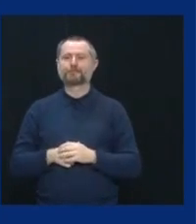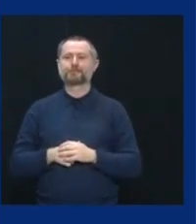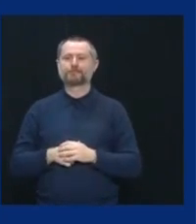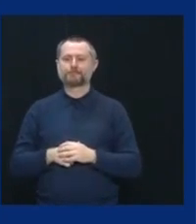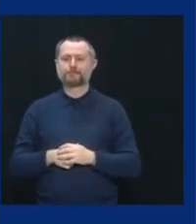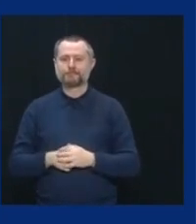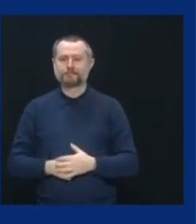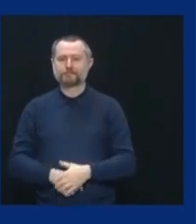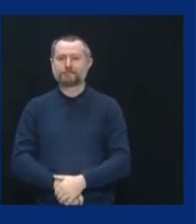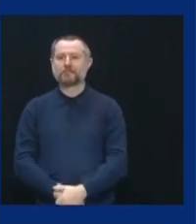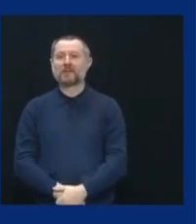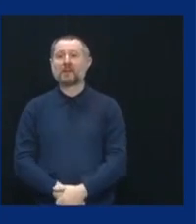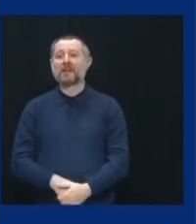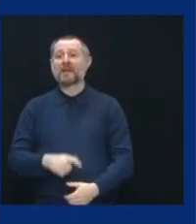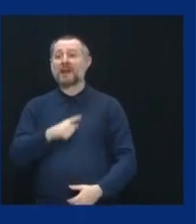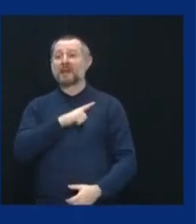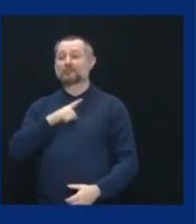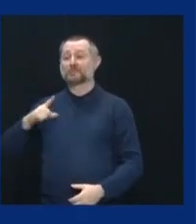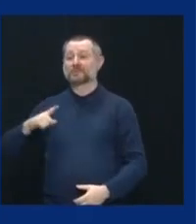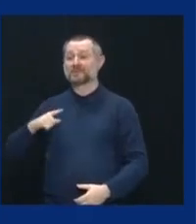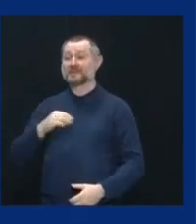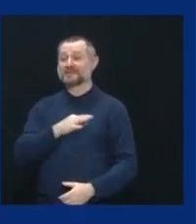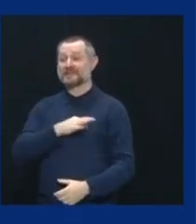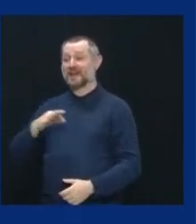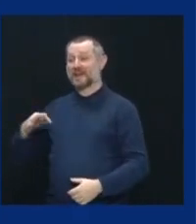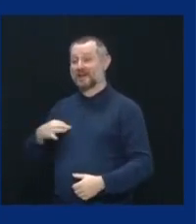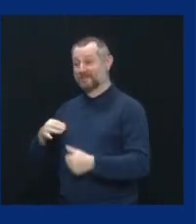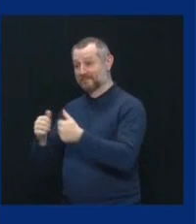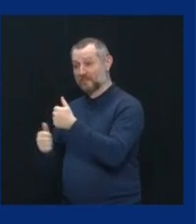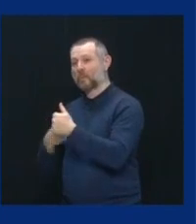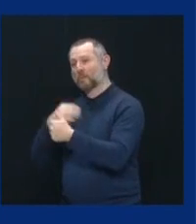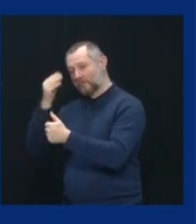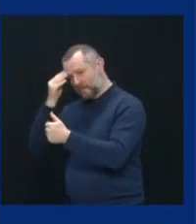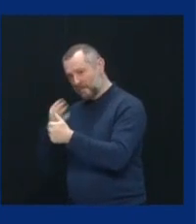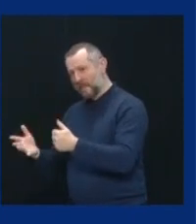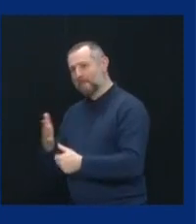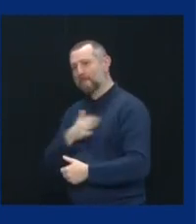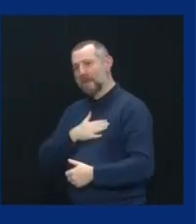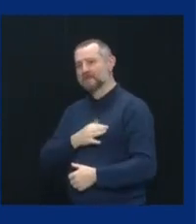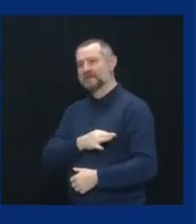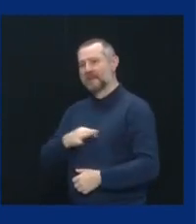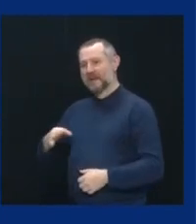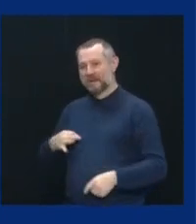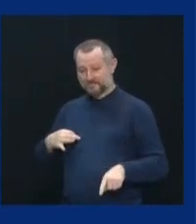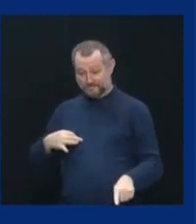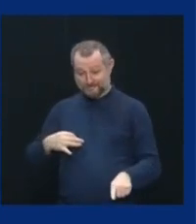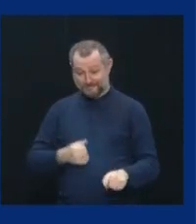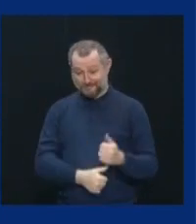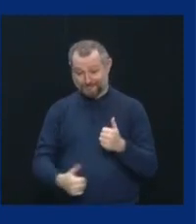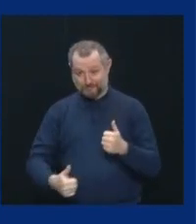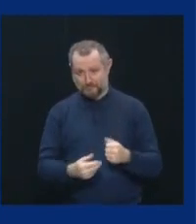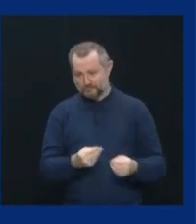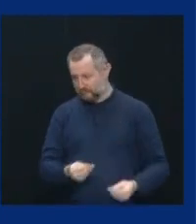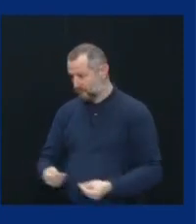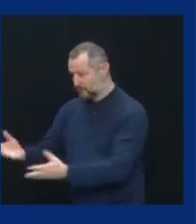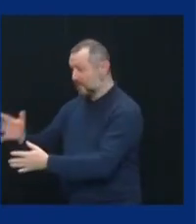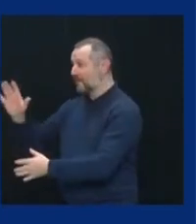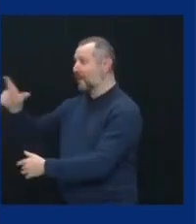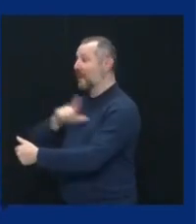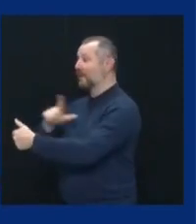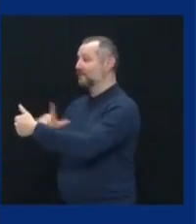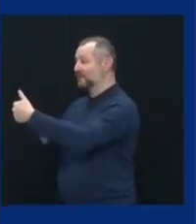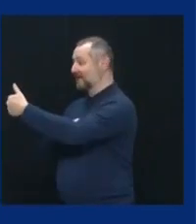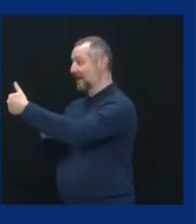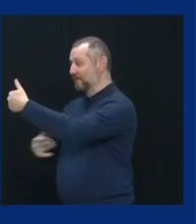legislative staff was told by my staff, okay? So